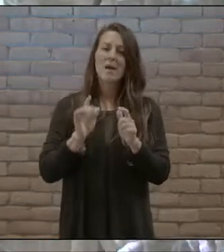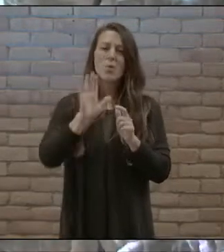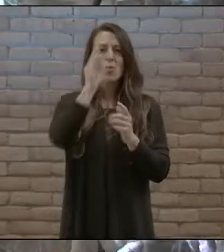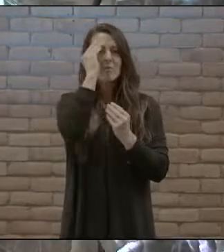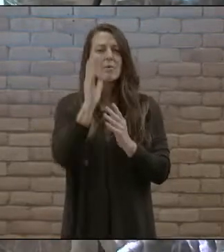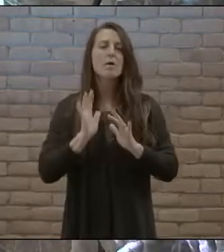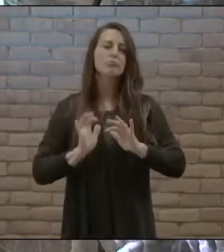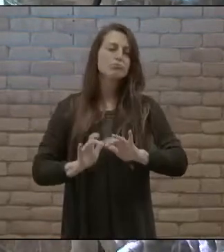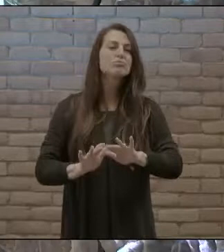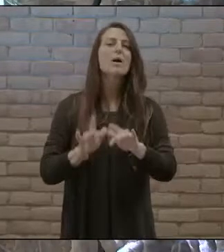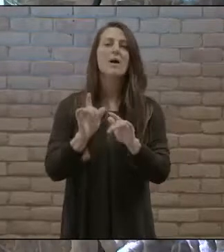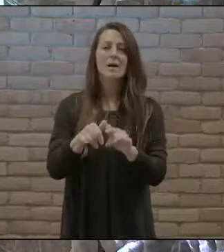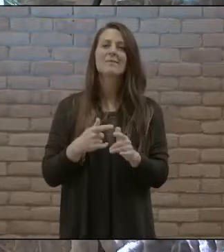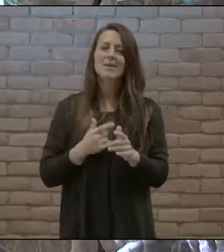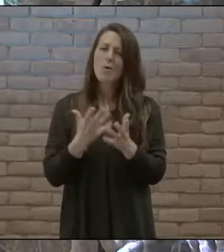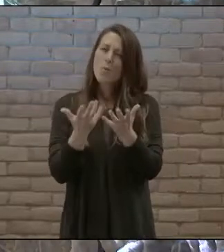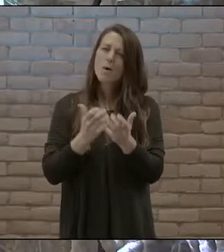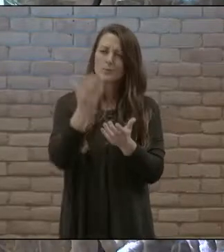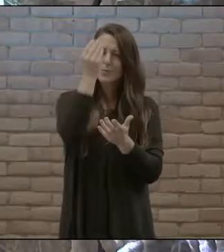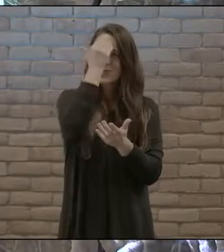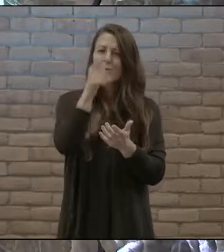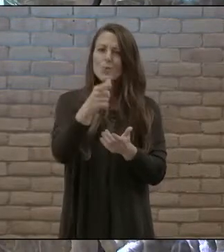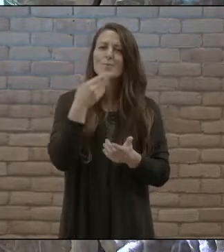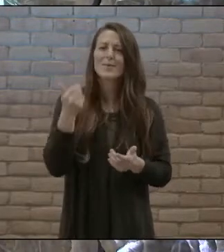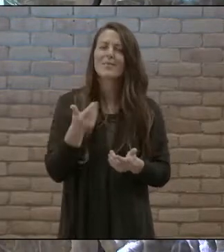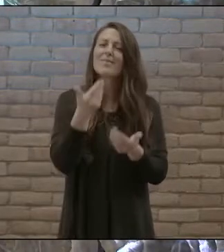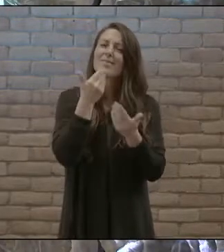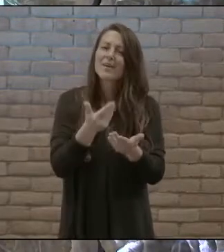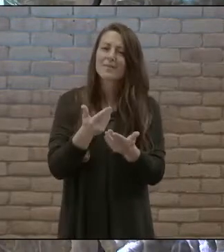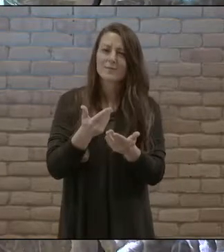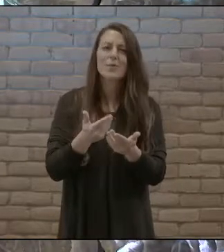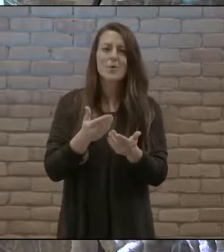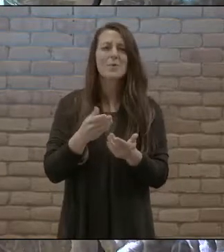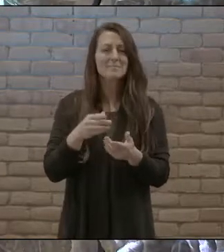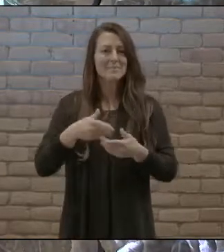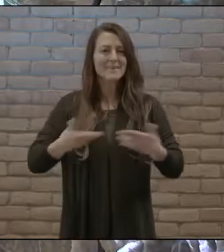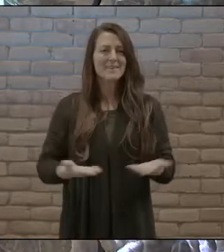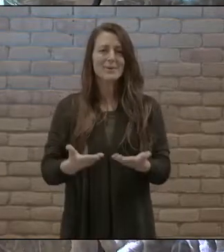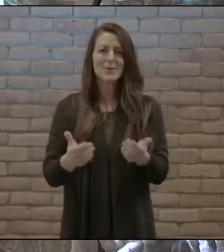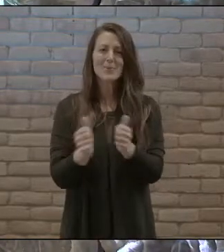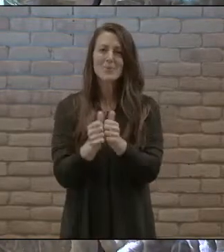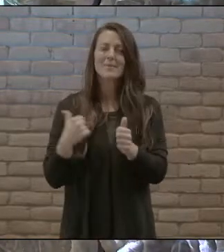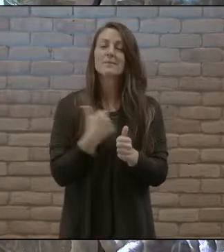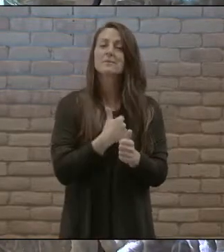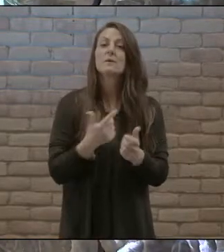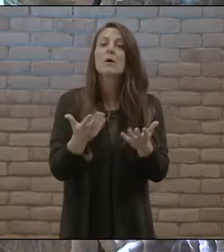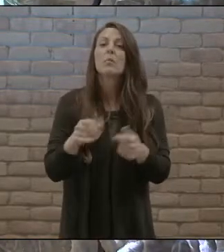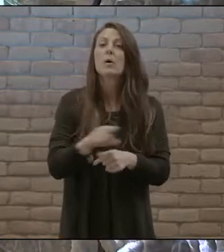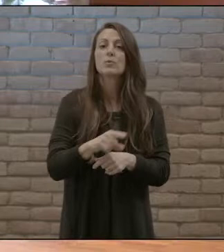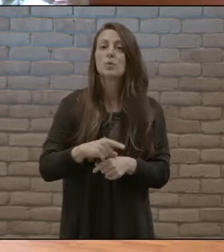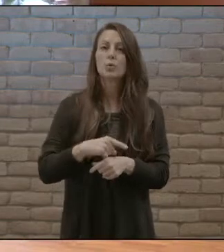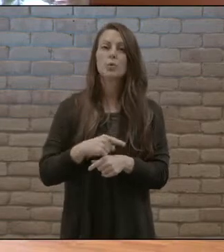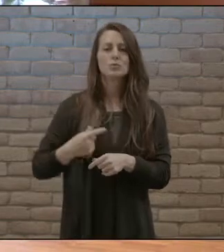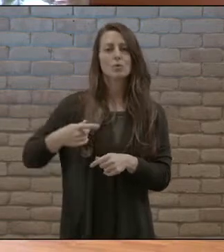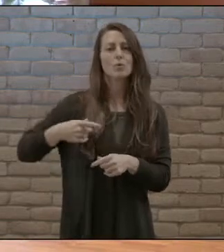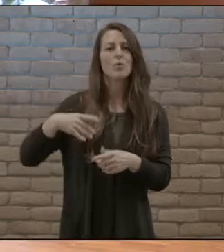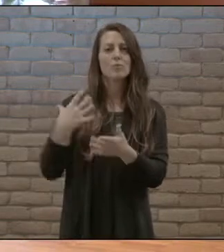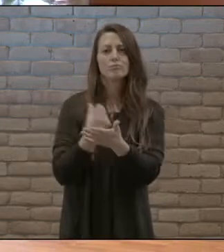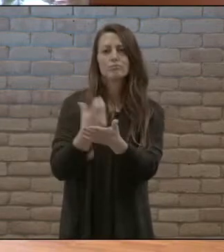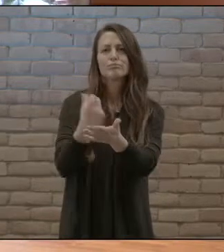us here today as well. We invite you to use all of the different functions that we have here during our live worship.